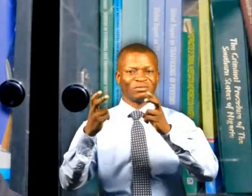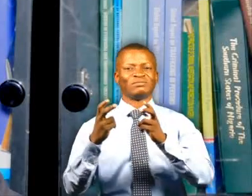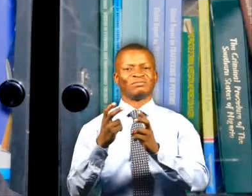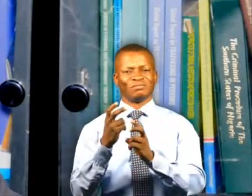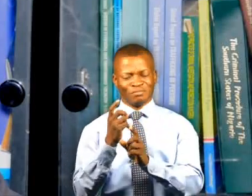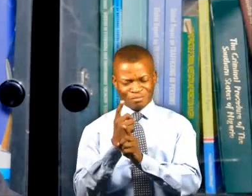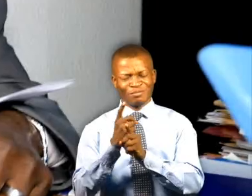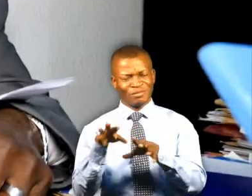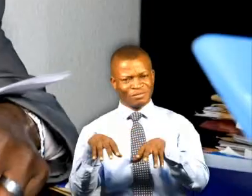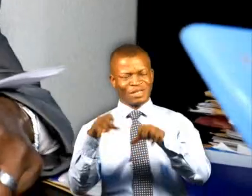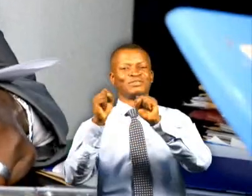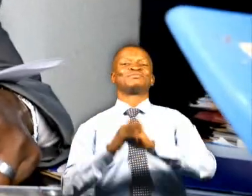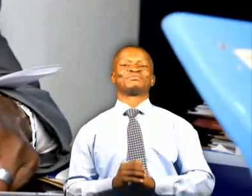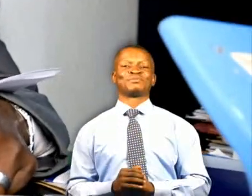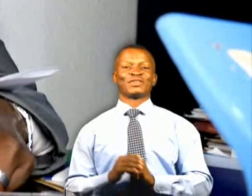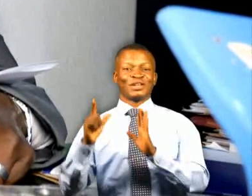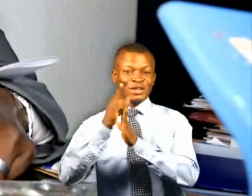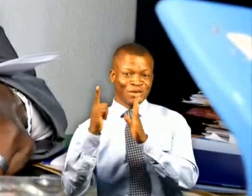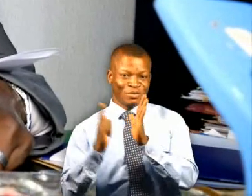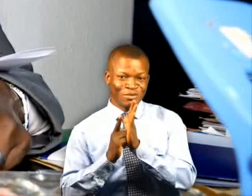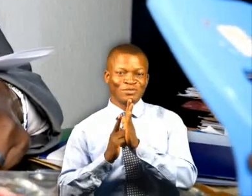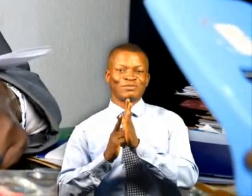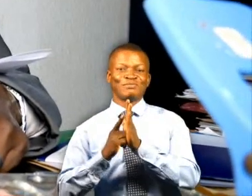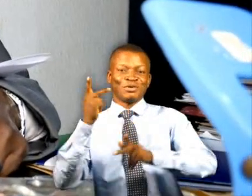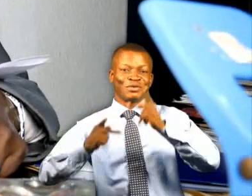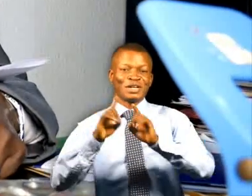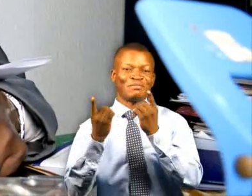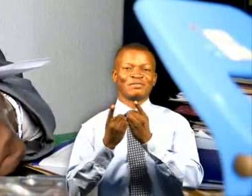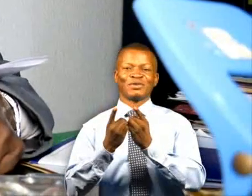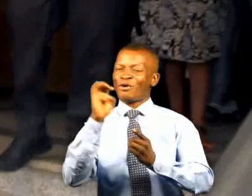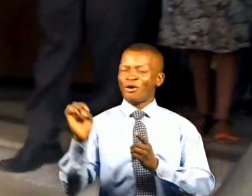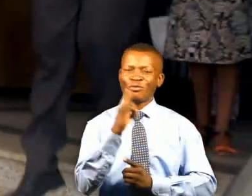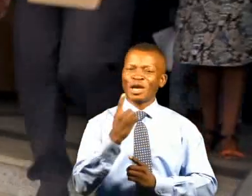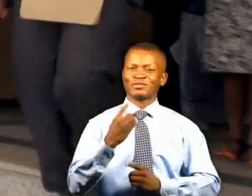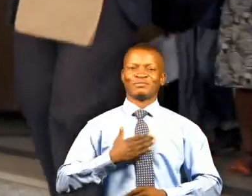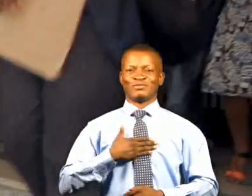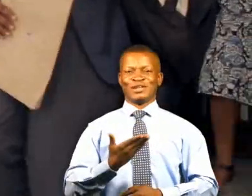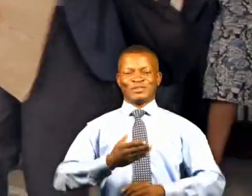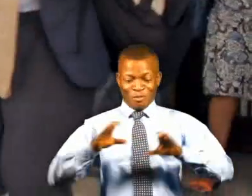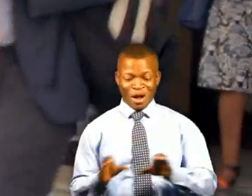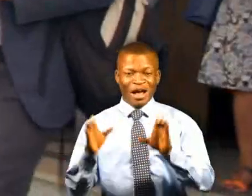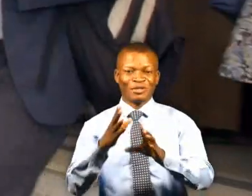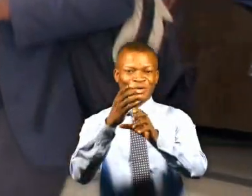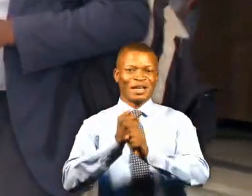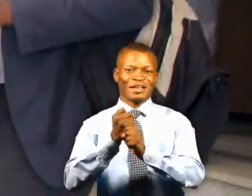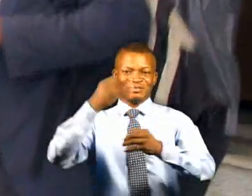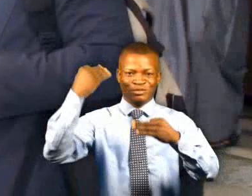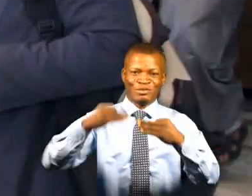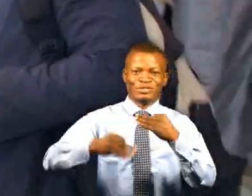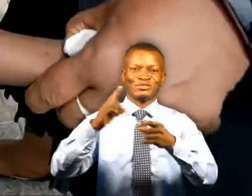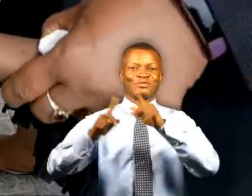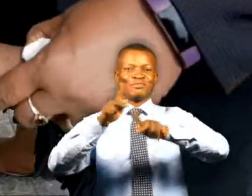prosecuted diligently. The Legal and Prosecution Department of NAPTIP is ever willing to swing into action to